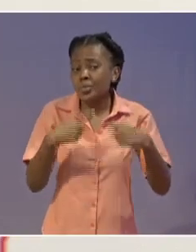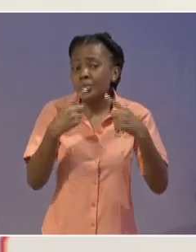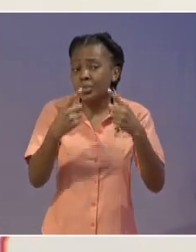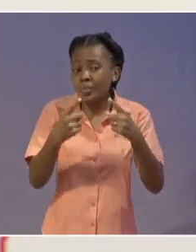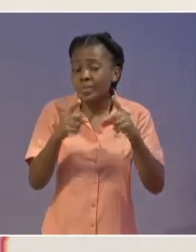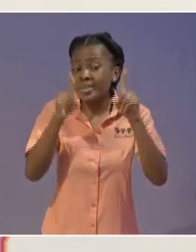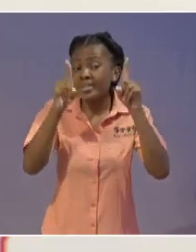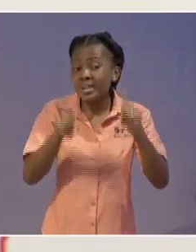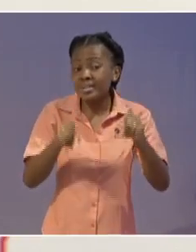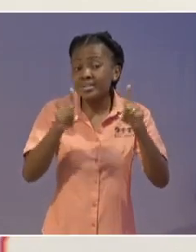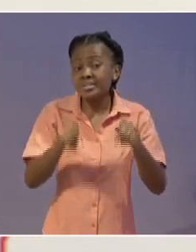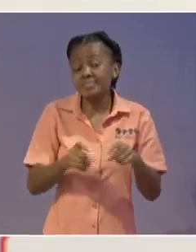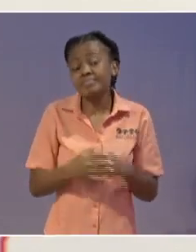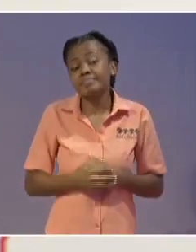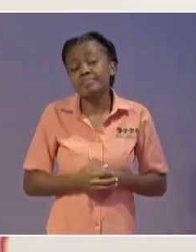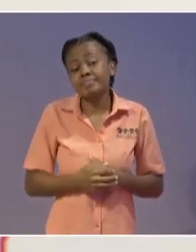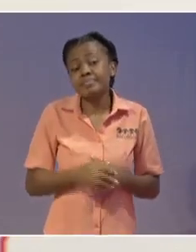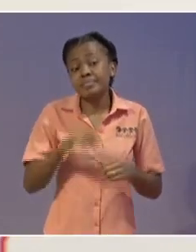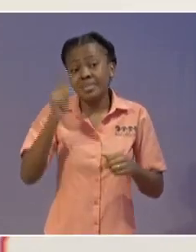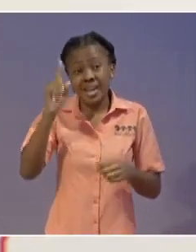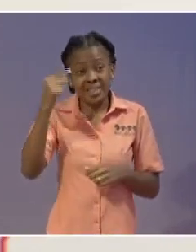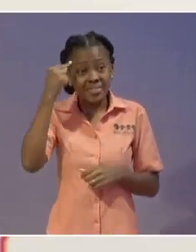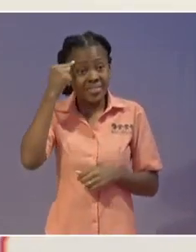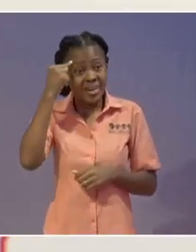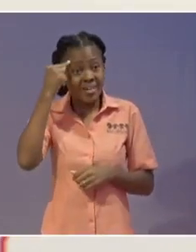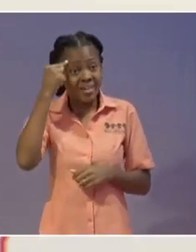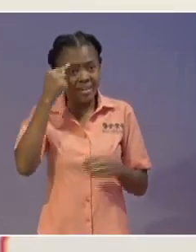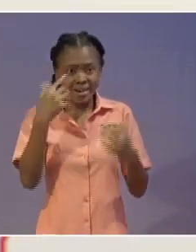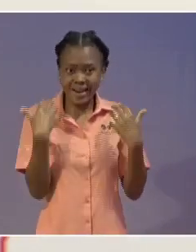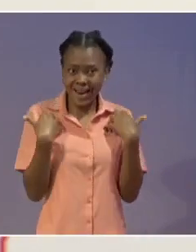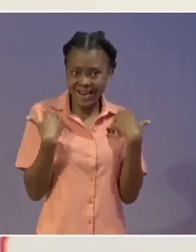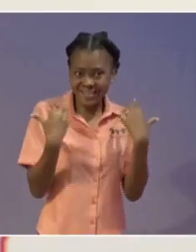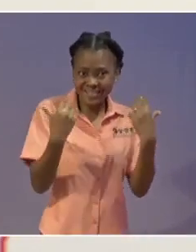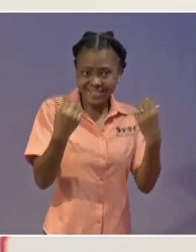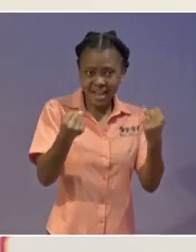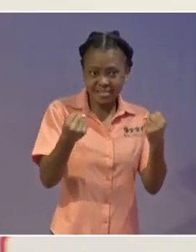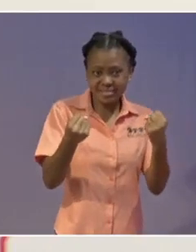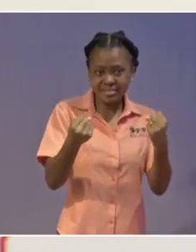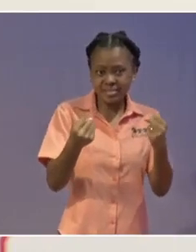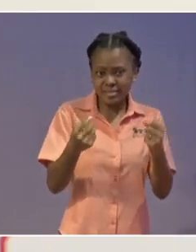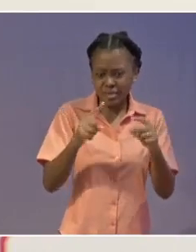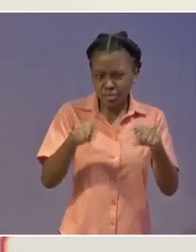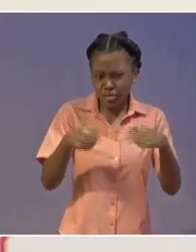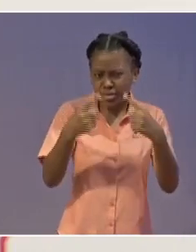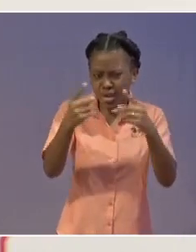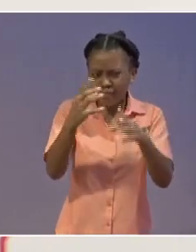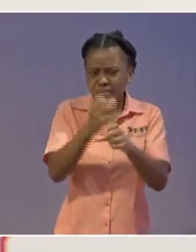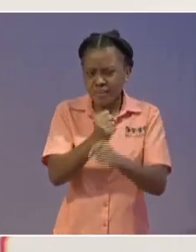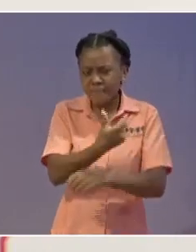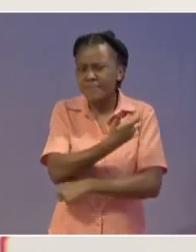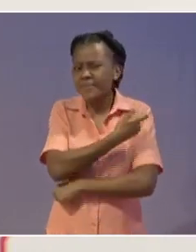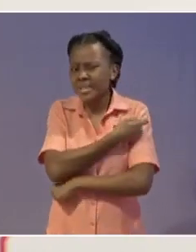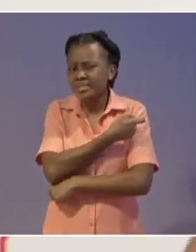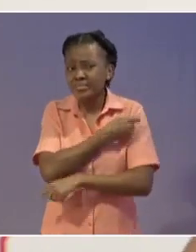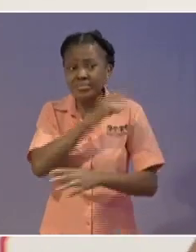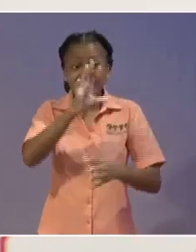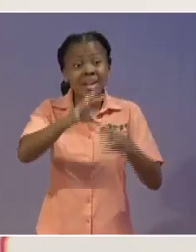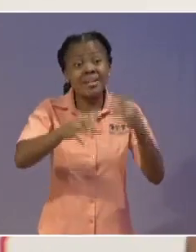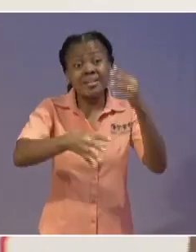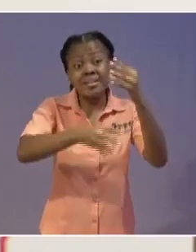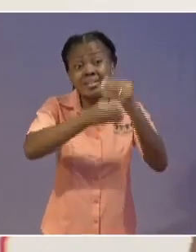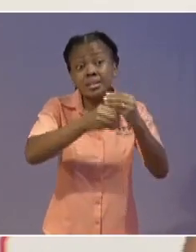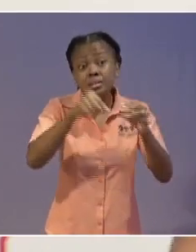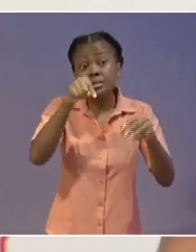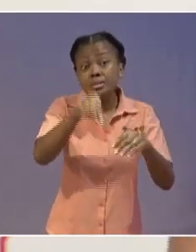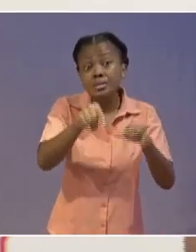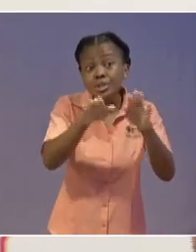presume is totally healthy. You want to make sure they also vaccinated. In addition, you have that child interacting with